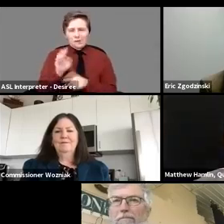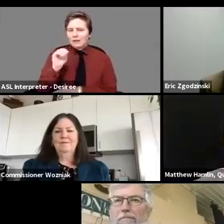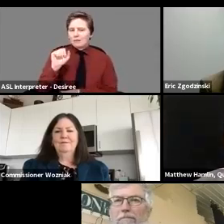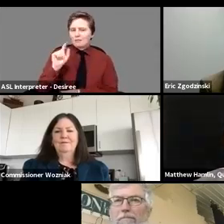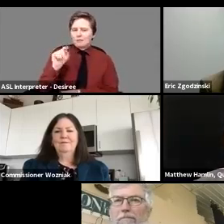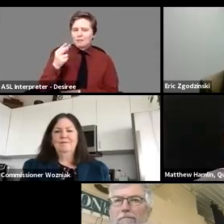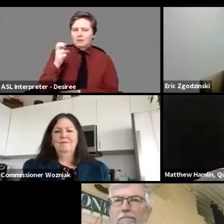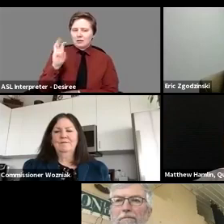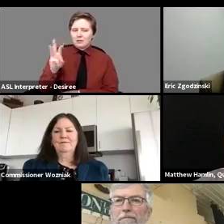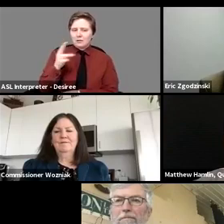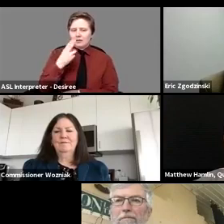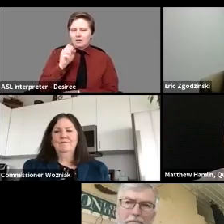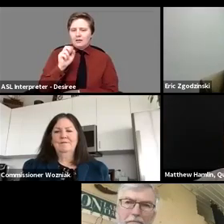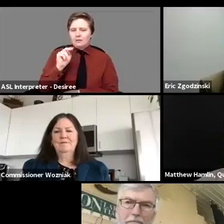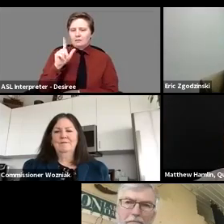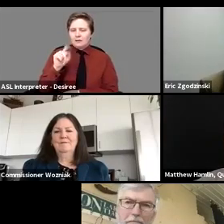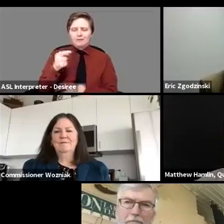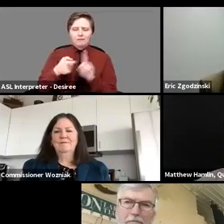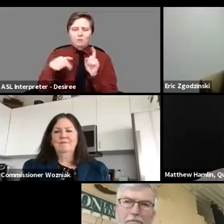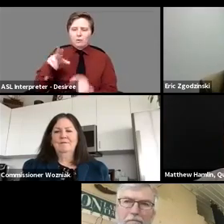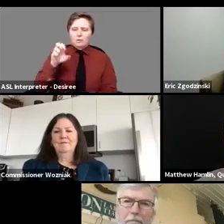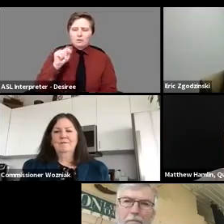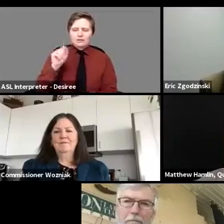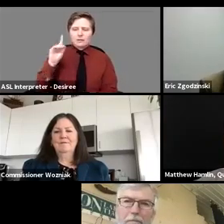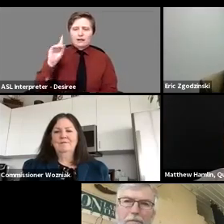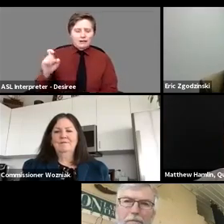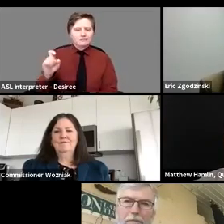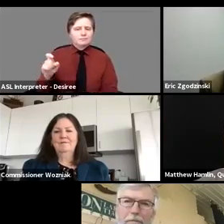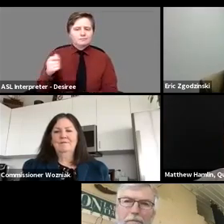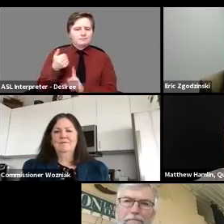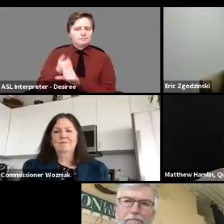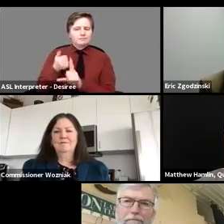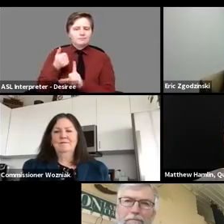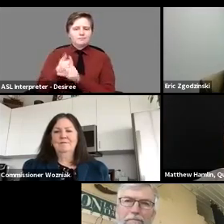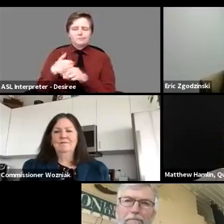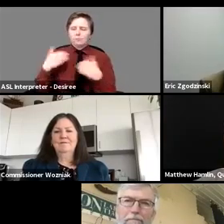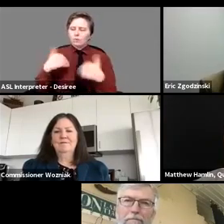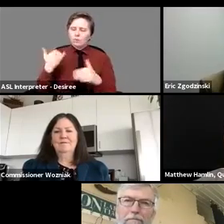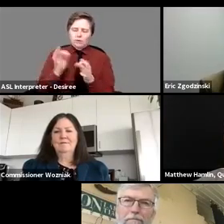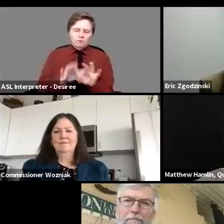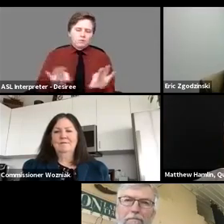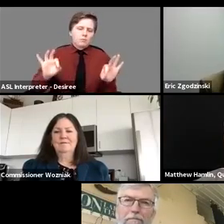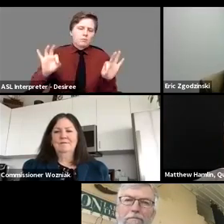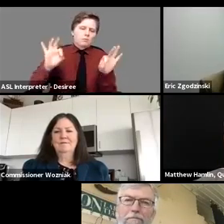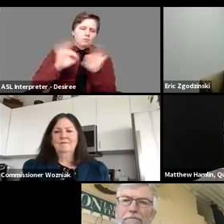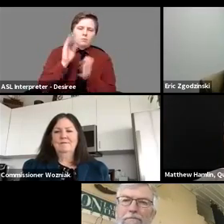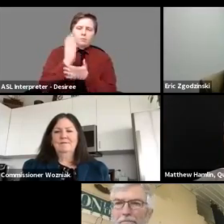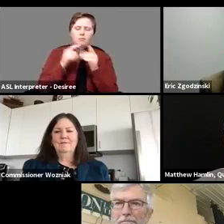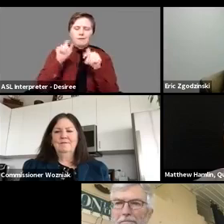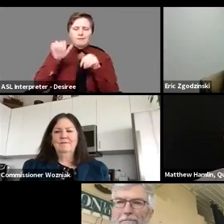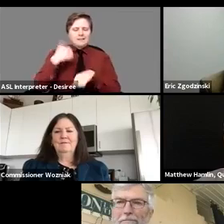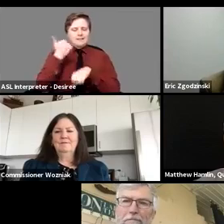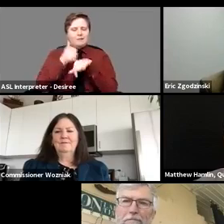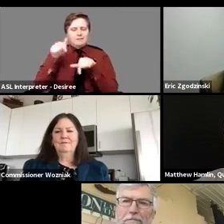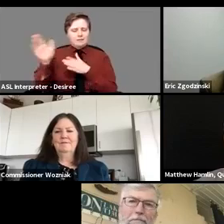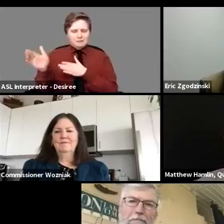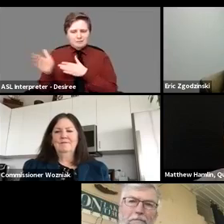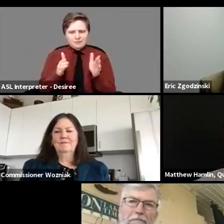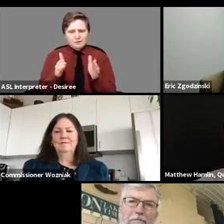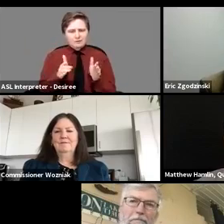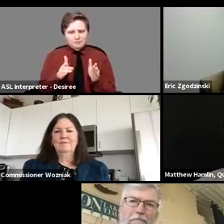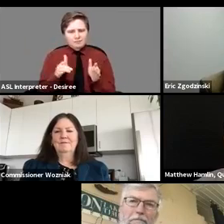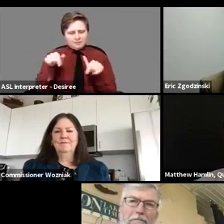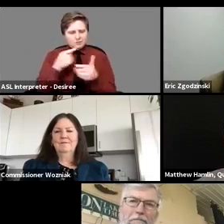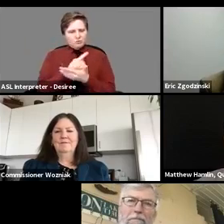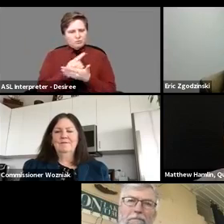Matthew Hamlin from Quest Diagnostics, who has been such an integral part of putting this plan into place